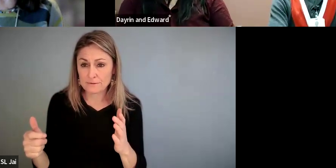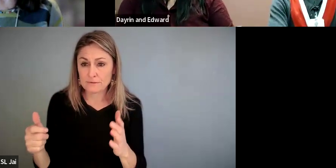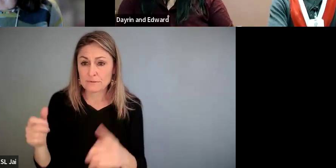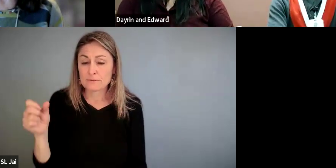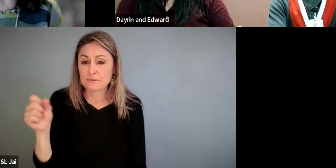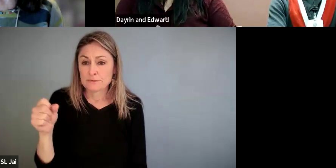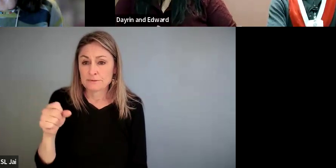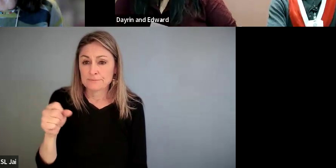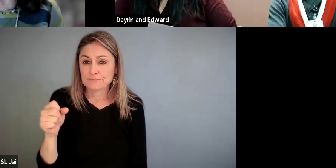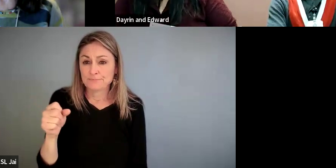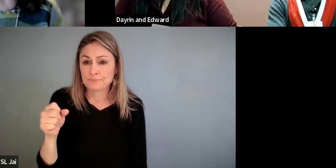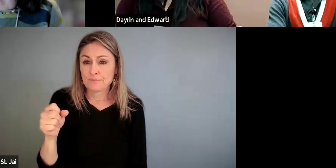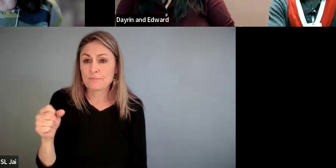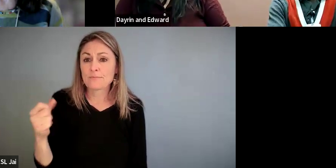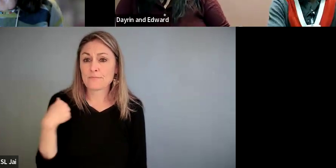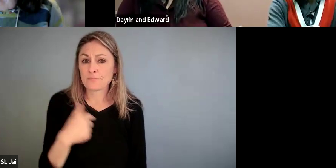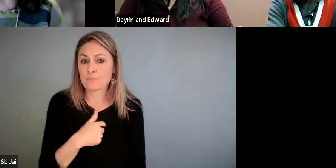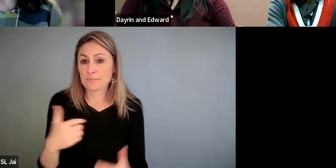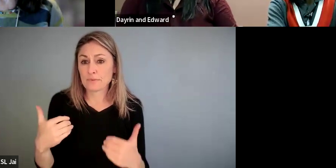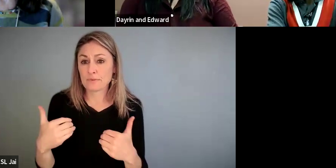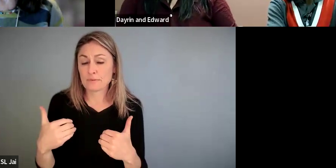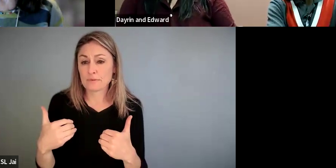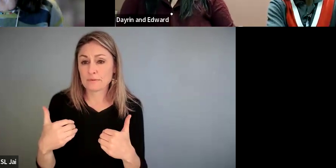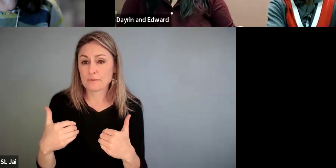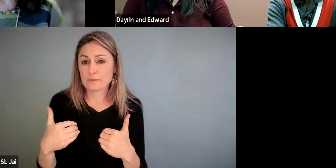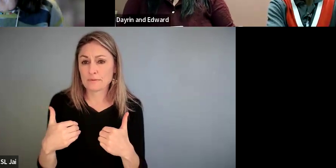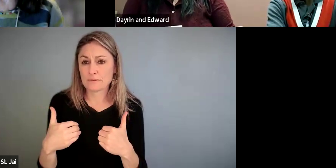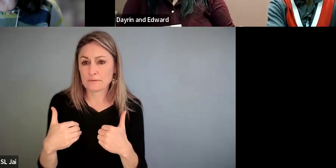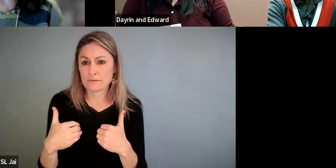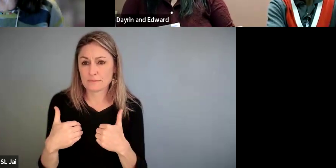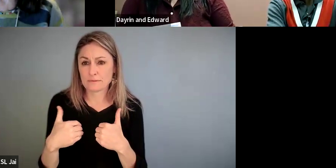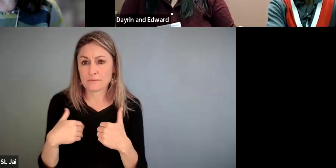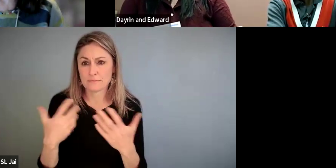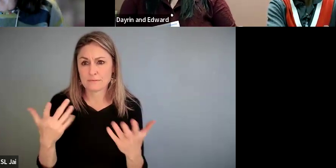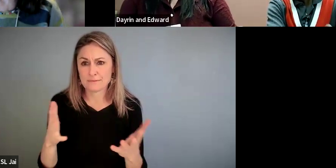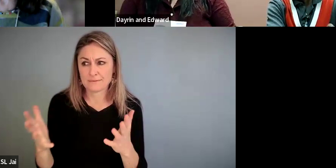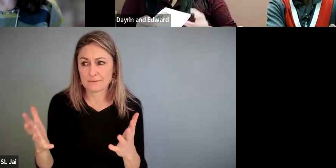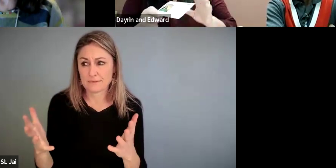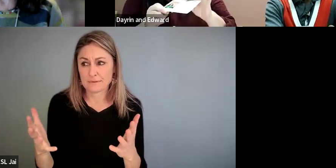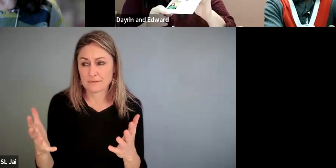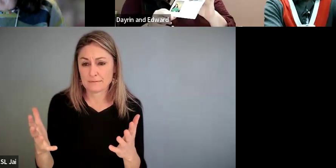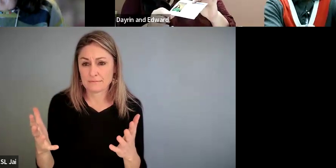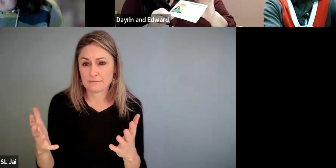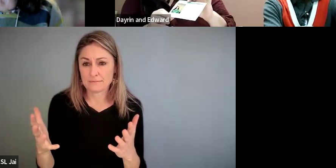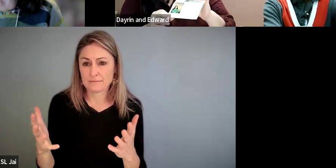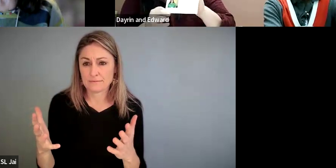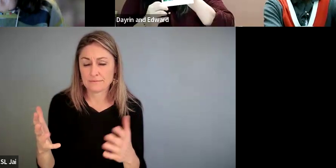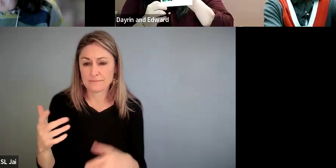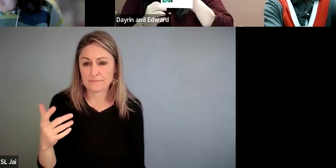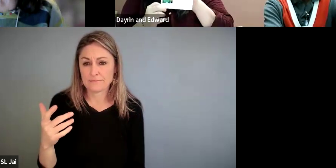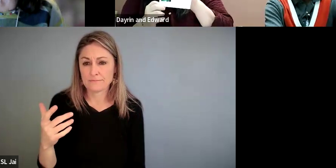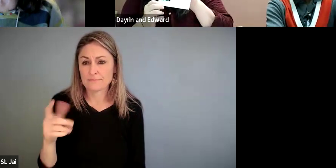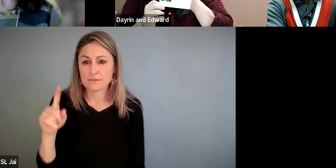Yes, we have, if you, I'm gonna send. Yes. We can send, yeah, it's just